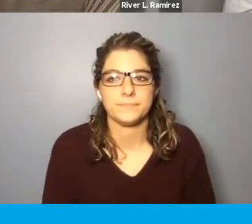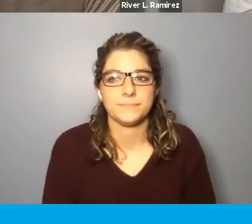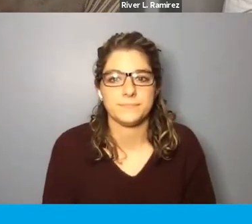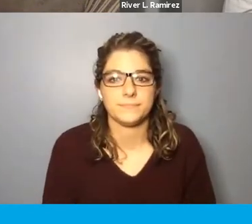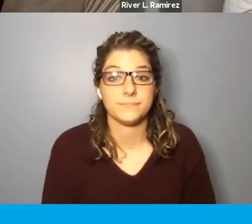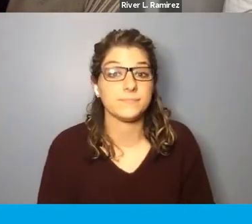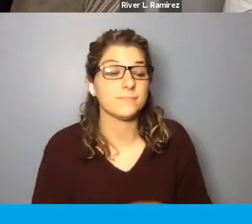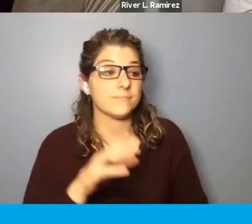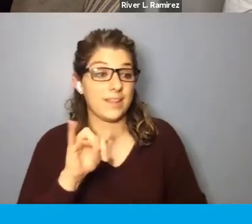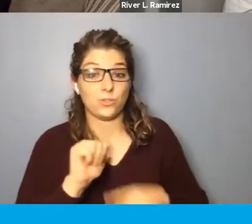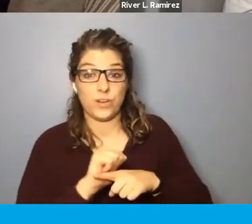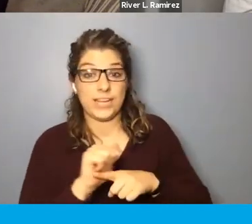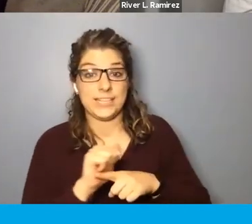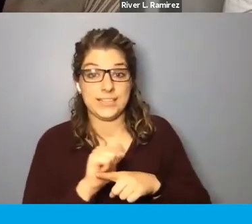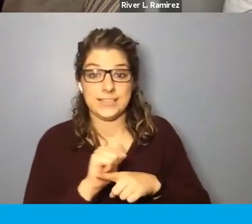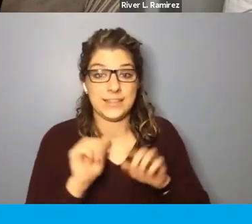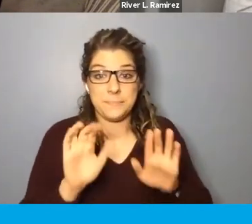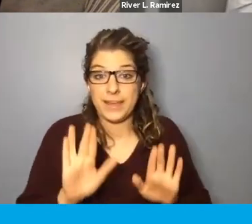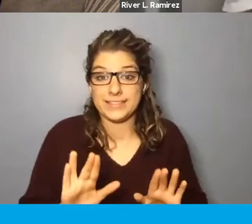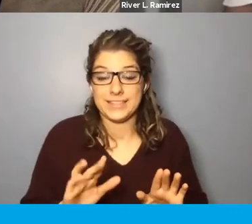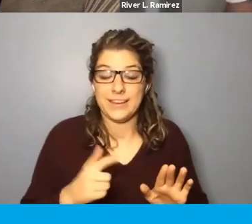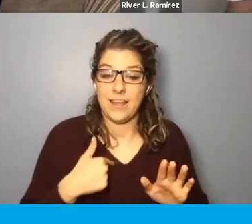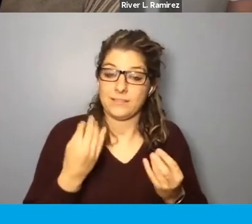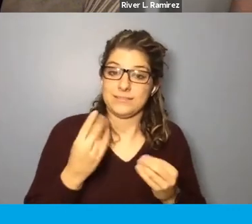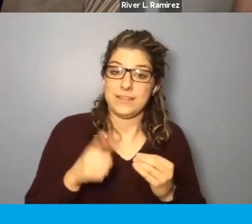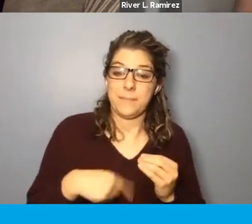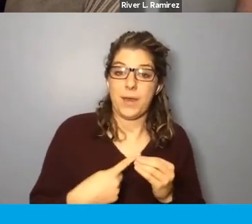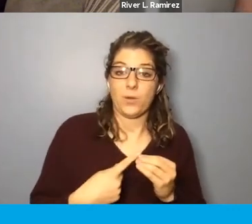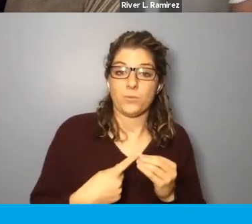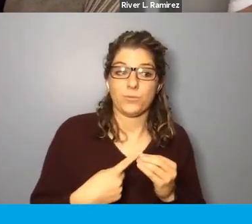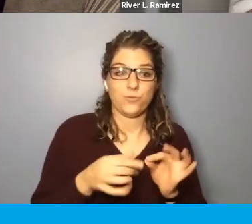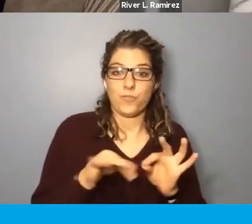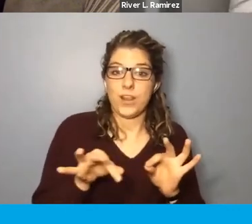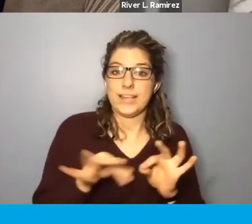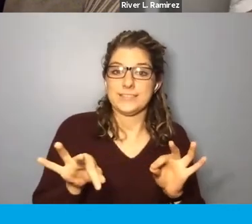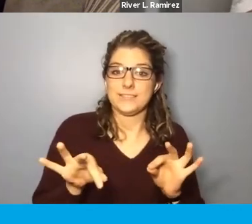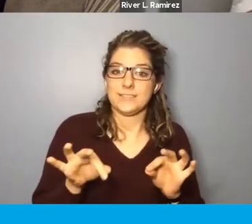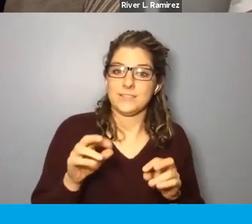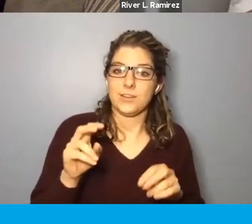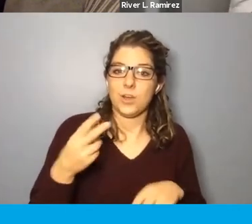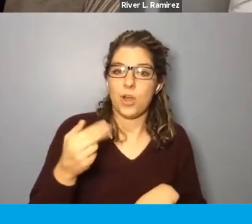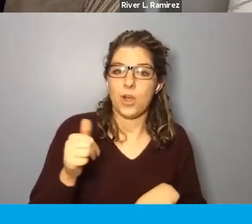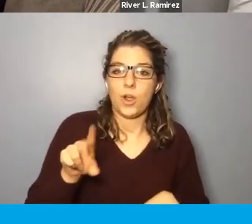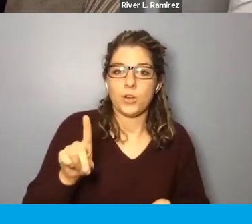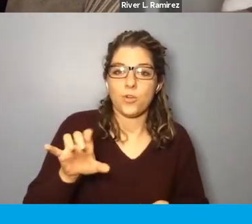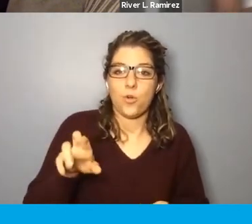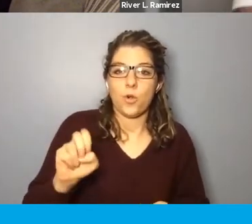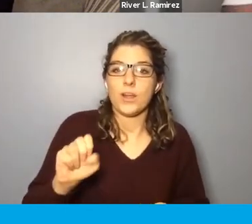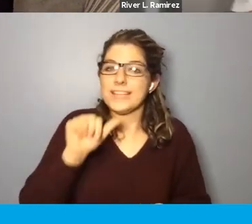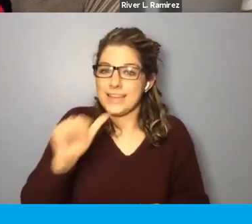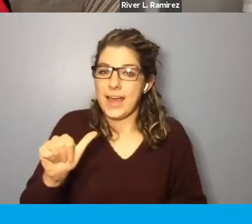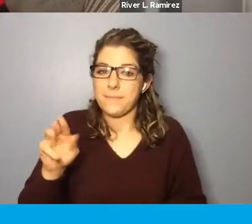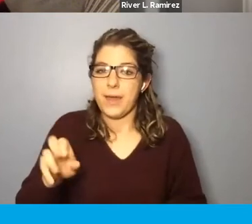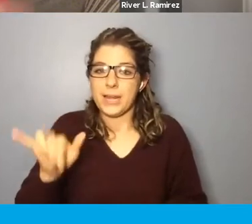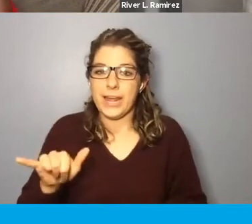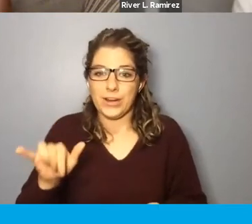It all that training is so amazing. And I kept thinking about the phrase like hardcore non-binary kept coming to me throughout this piece. And I